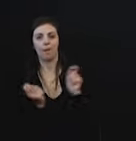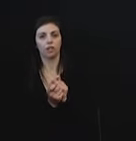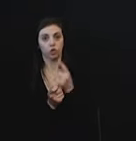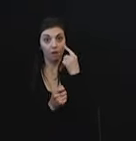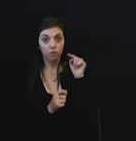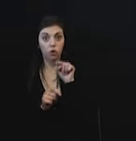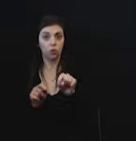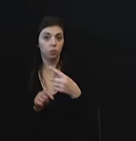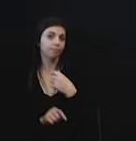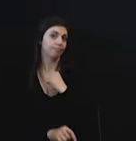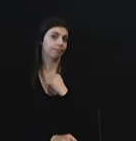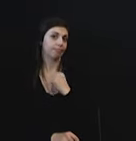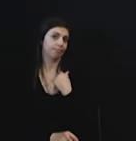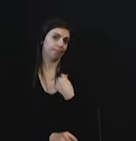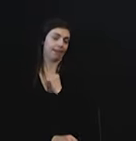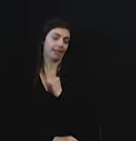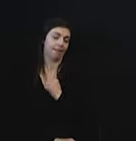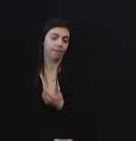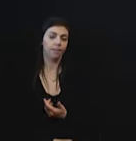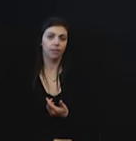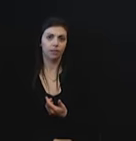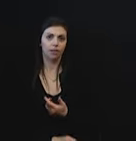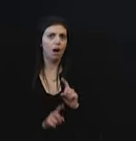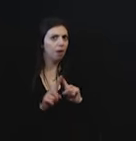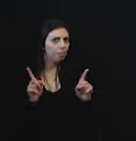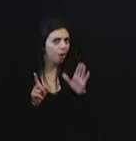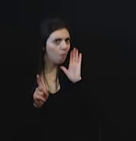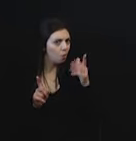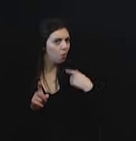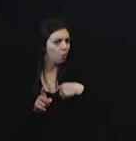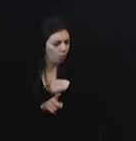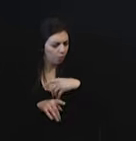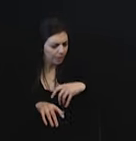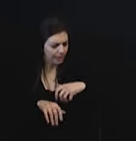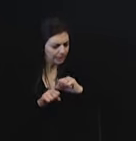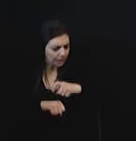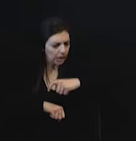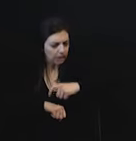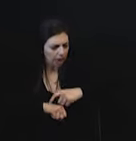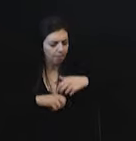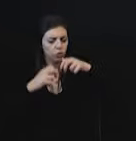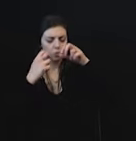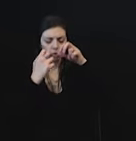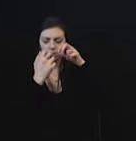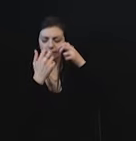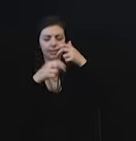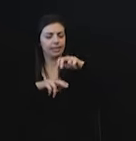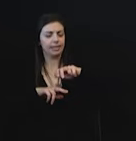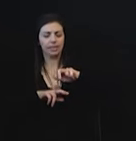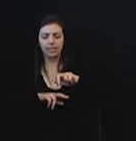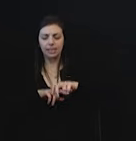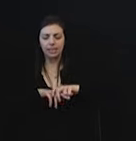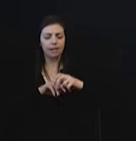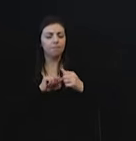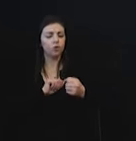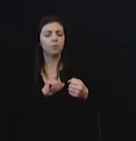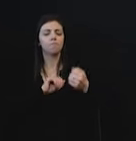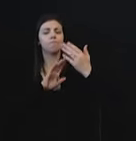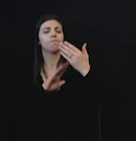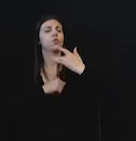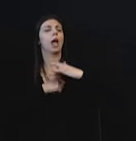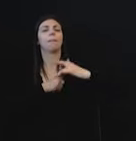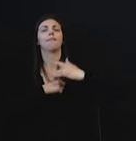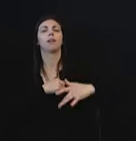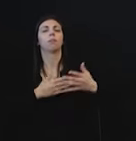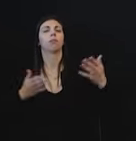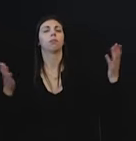take the time to sit down, be in his presence, and be available to it.